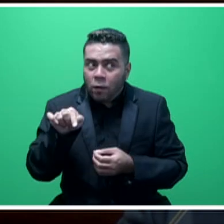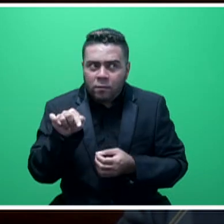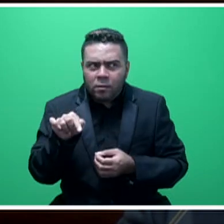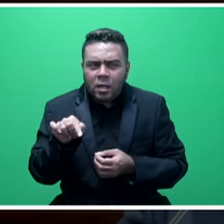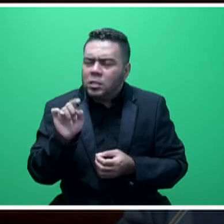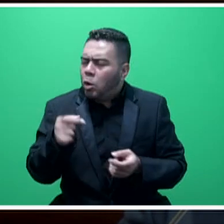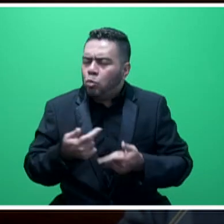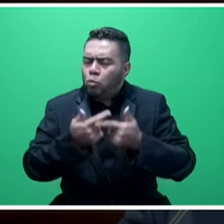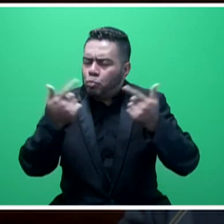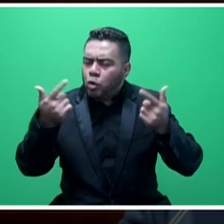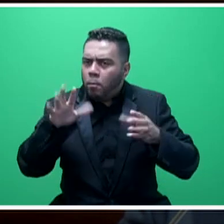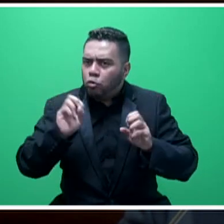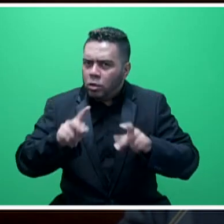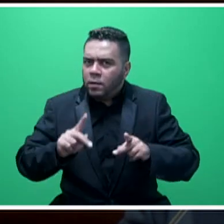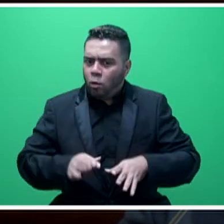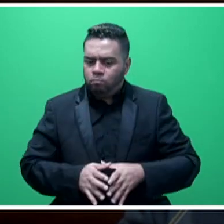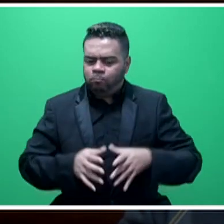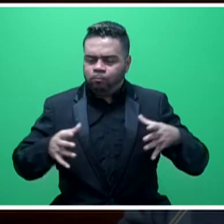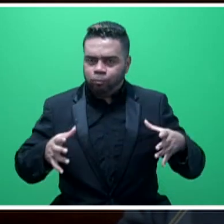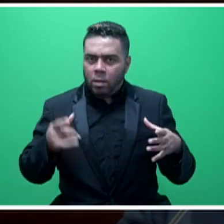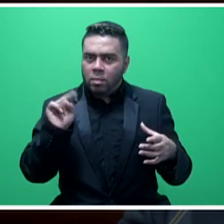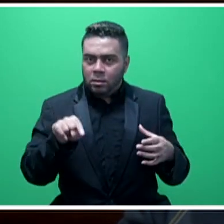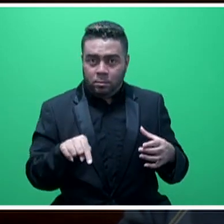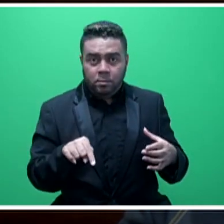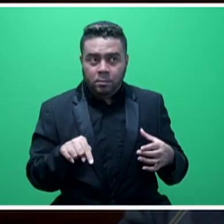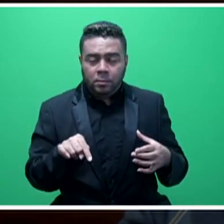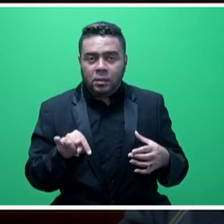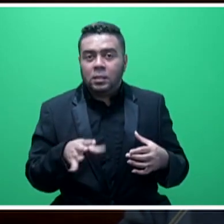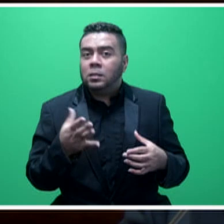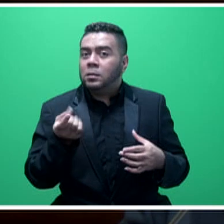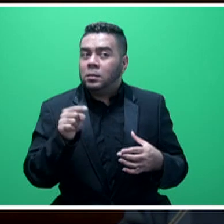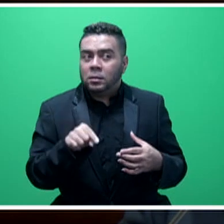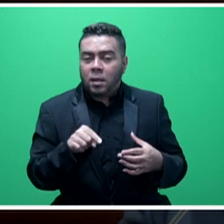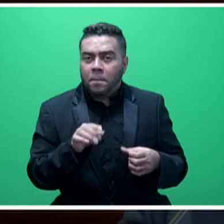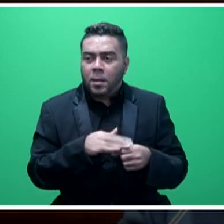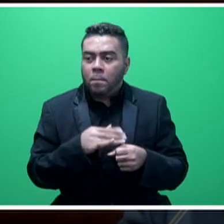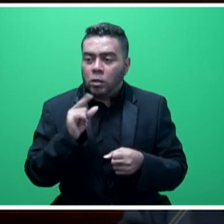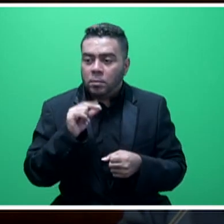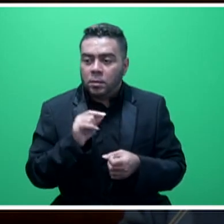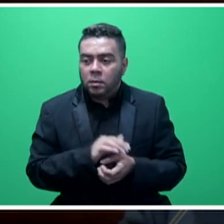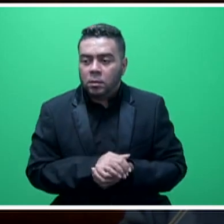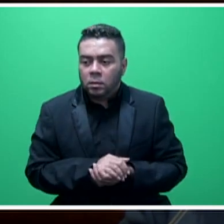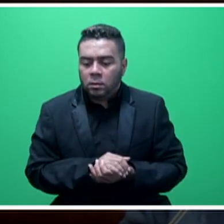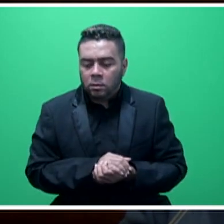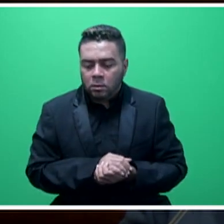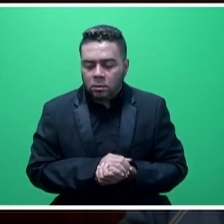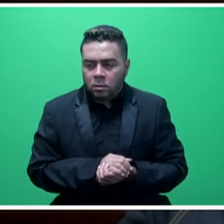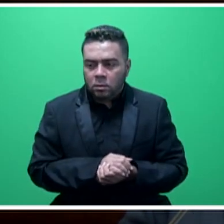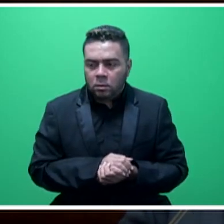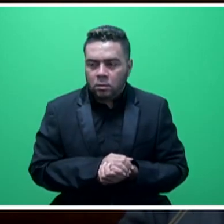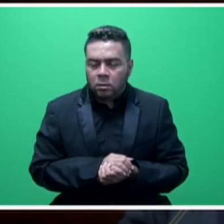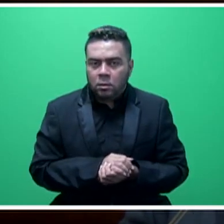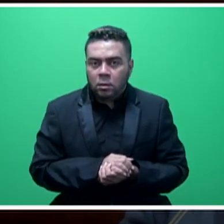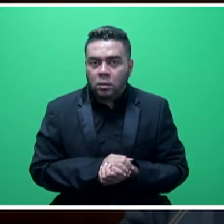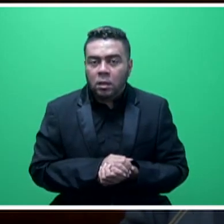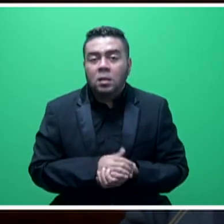immense opportunity for growth. This can be made possible with close collaboration with the industry to position Fiji as